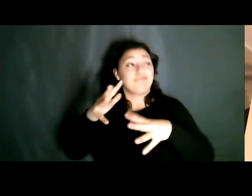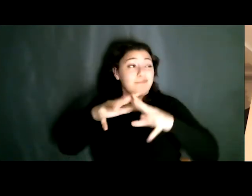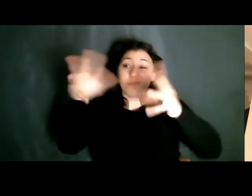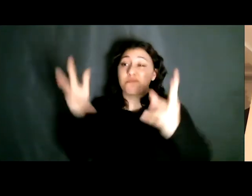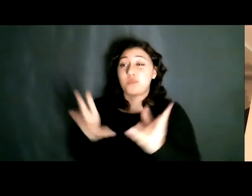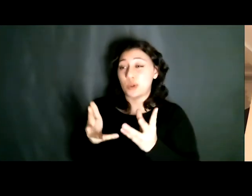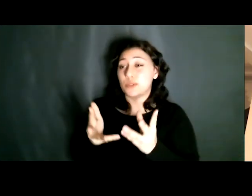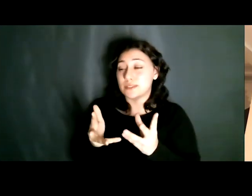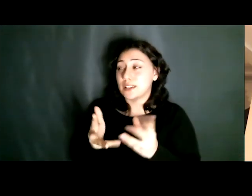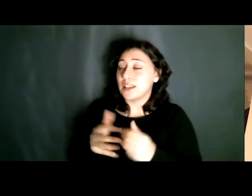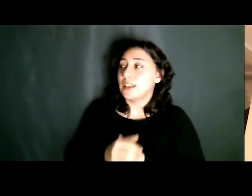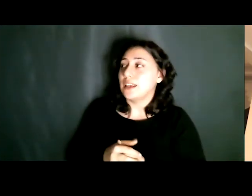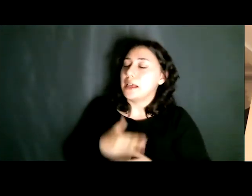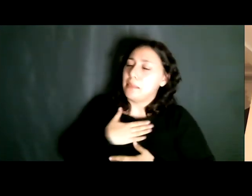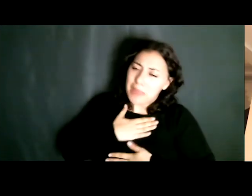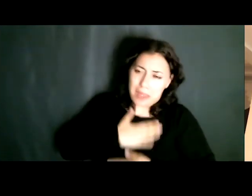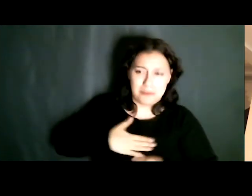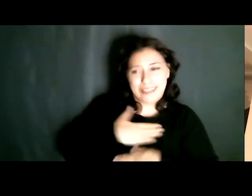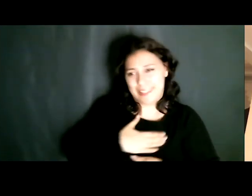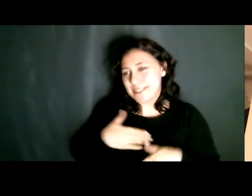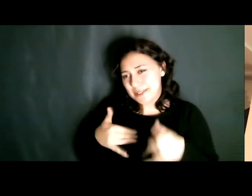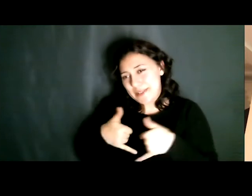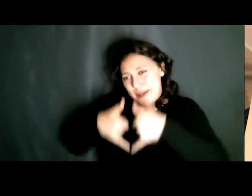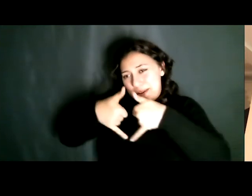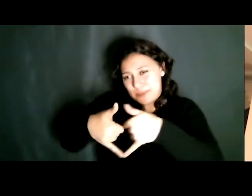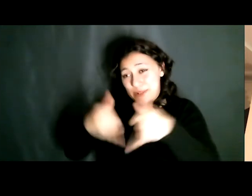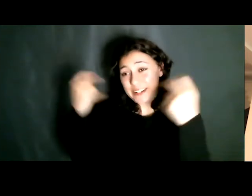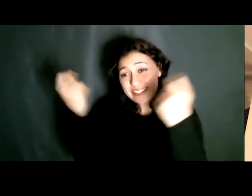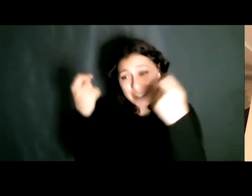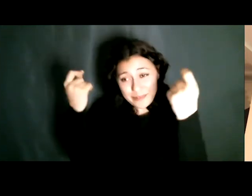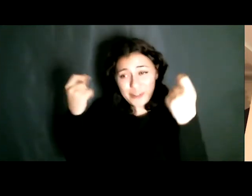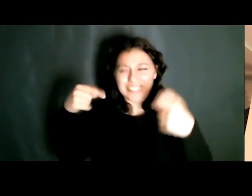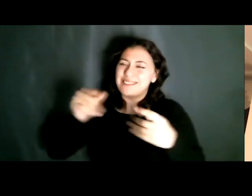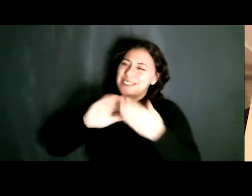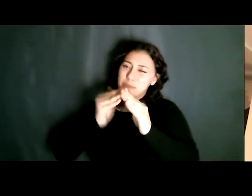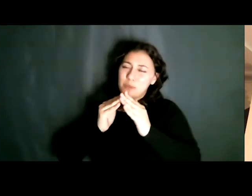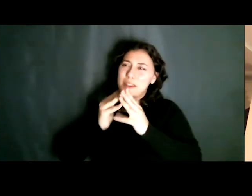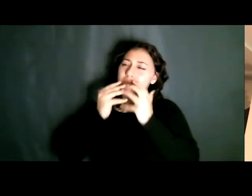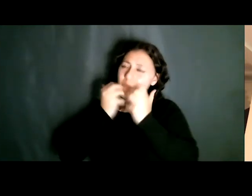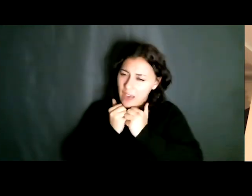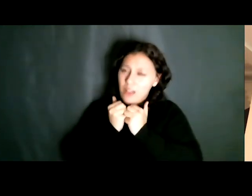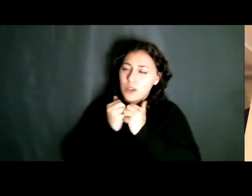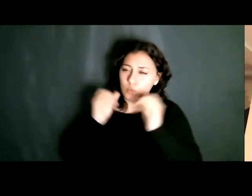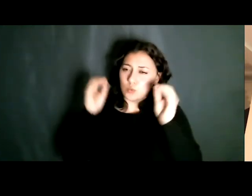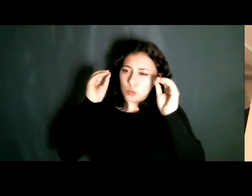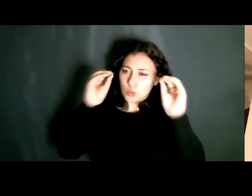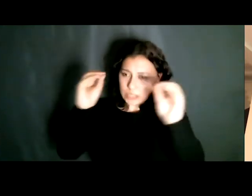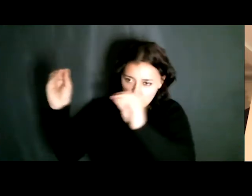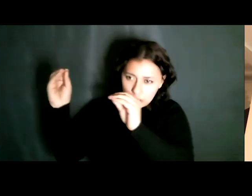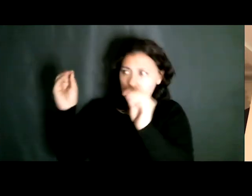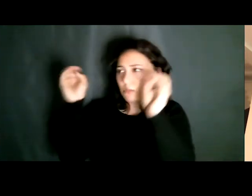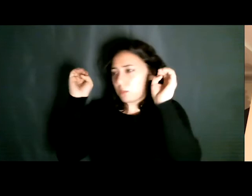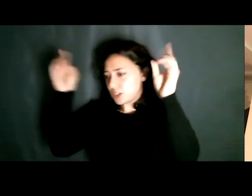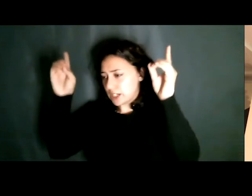Teaching Award ceremonies, because it's just so great to be in a community that values teaching. And what I've said in the past, and I really mean